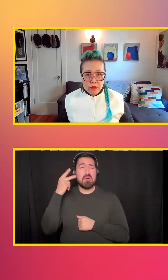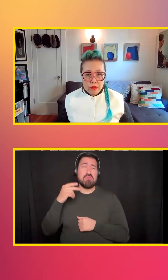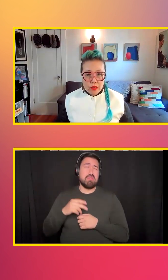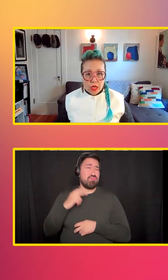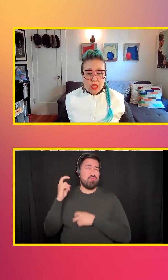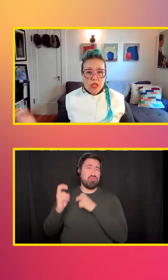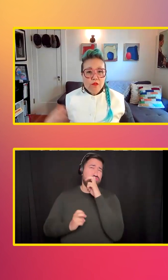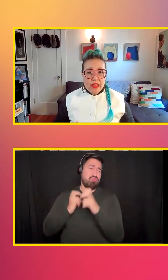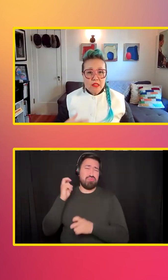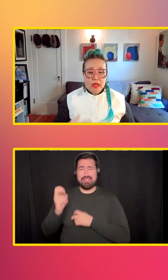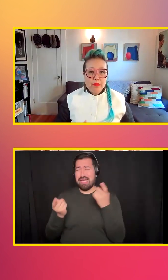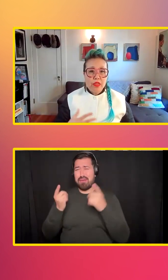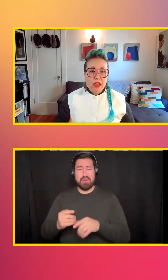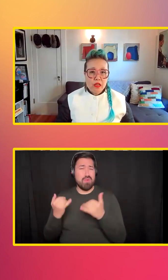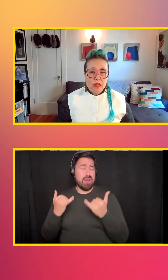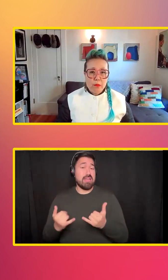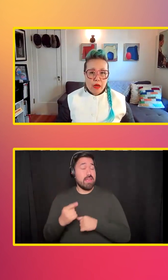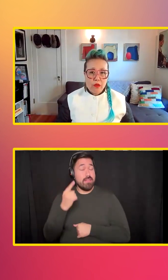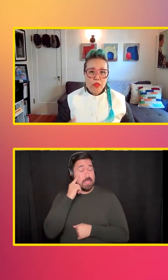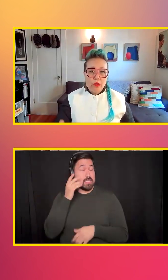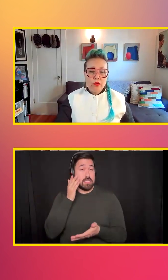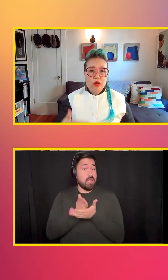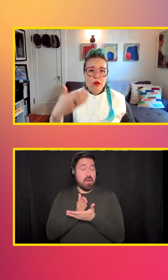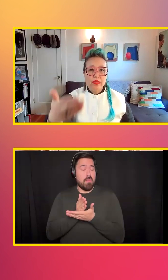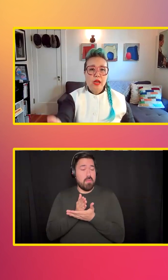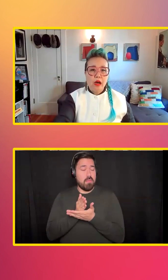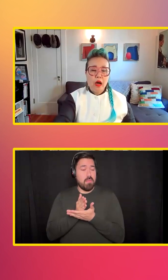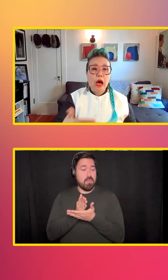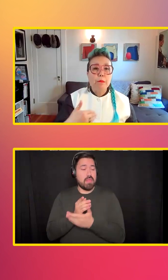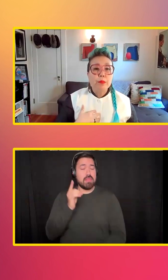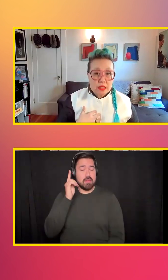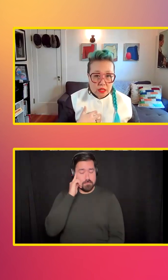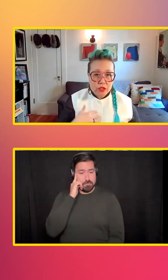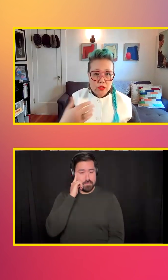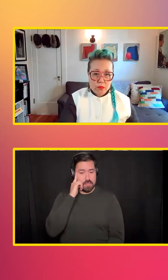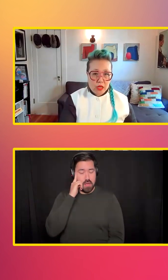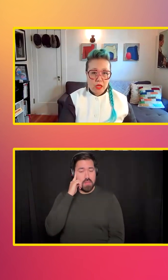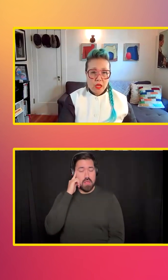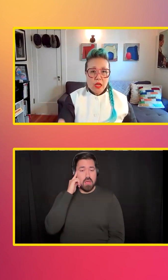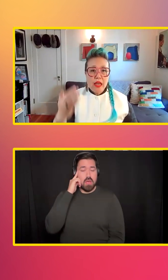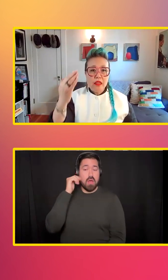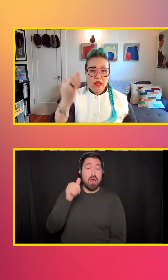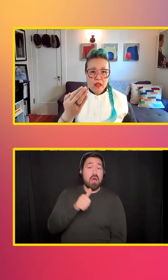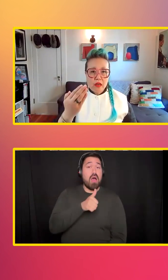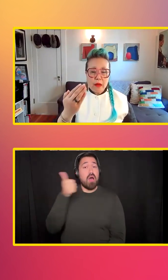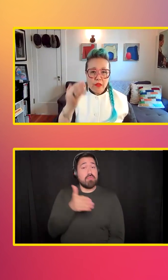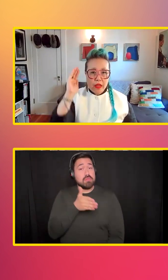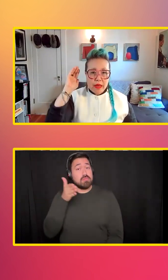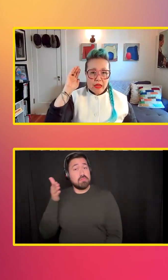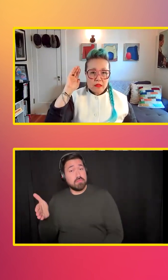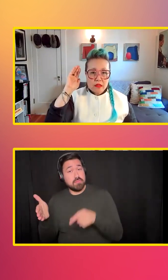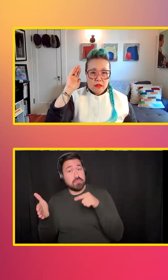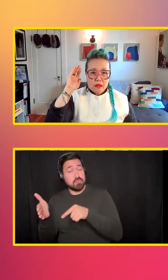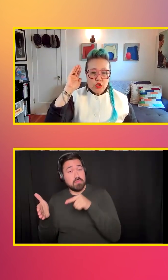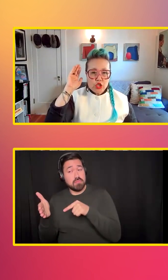now, if I stop thinking about those that are on the opposition to me and thinking about